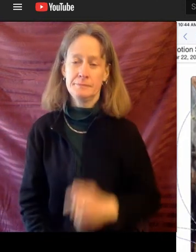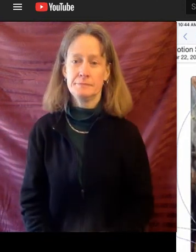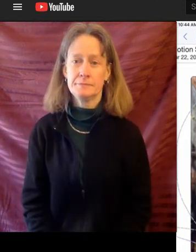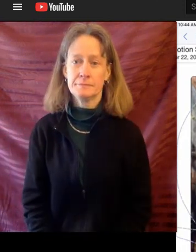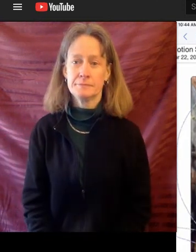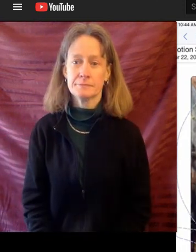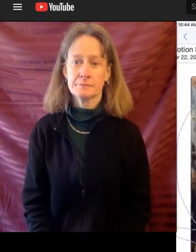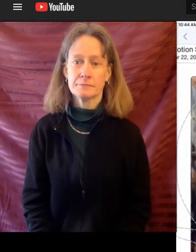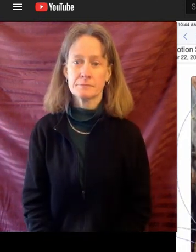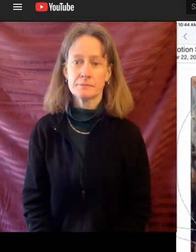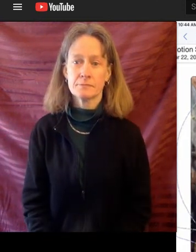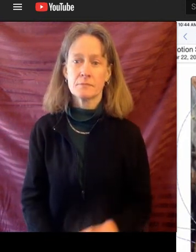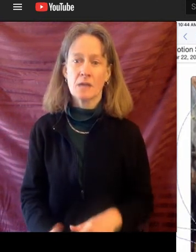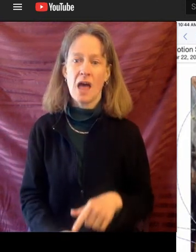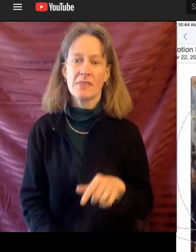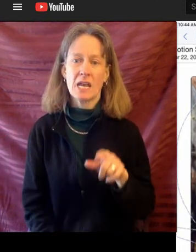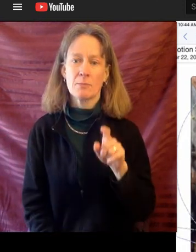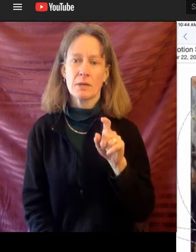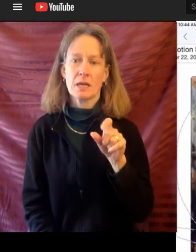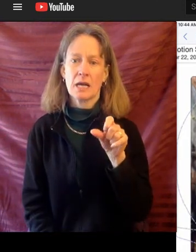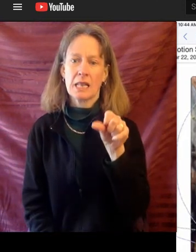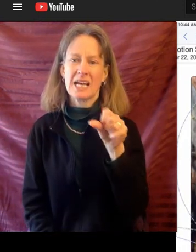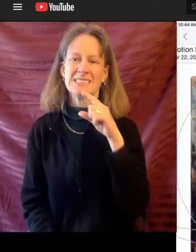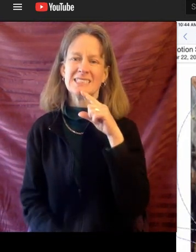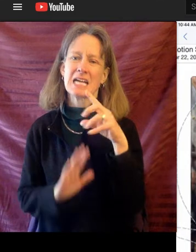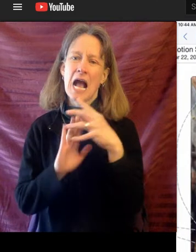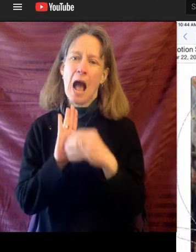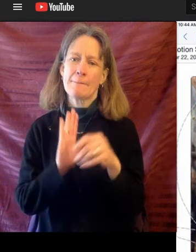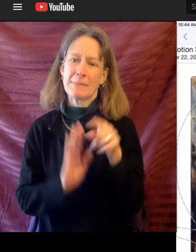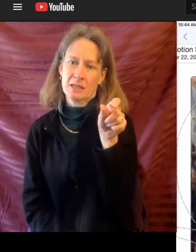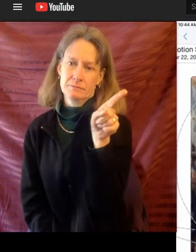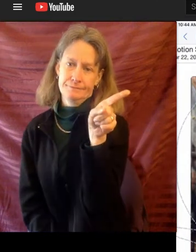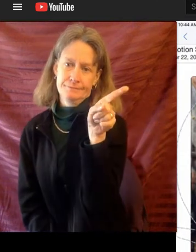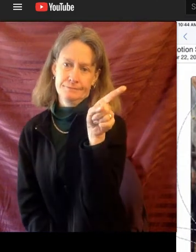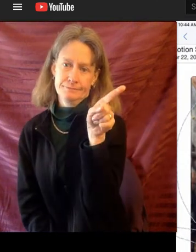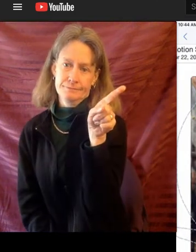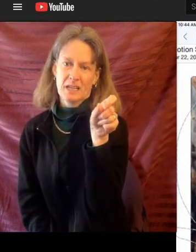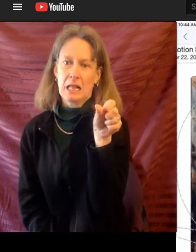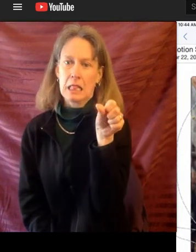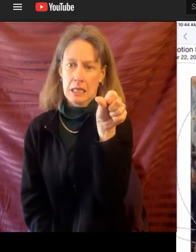And then I'm going to click the button that says Copy.